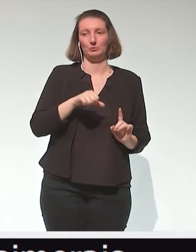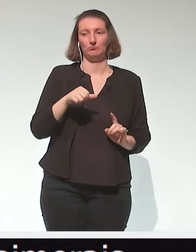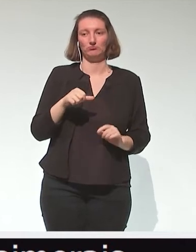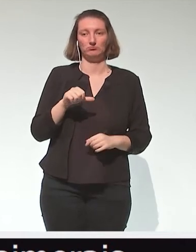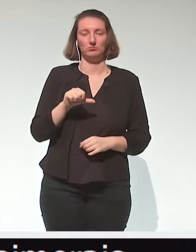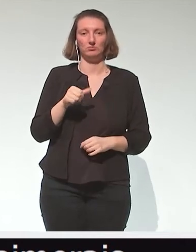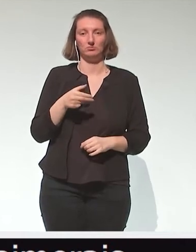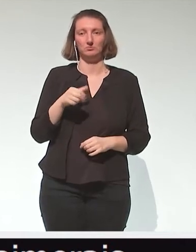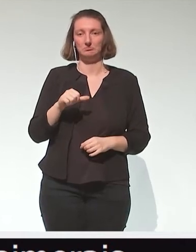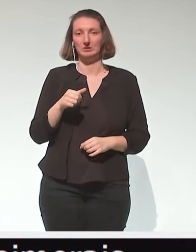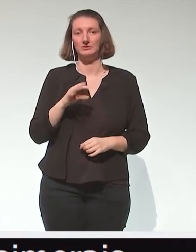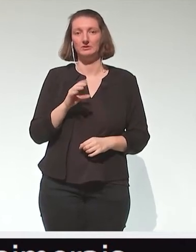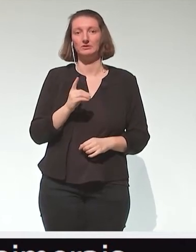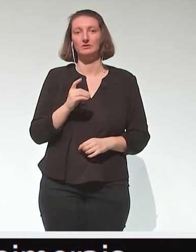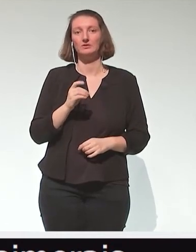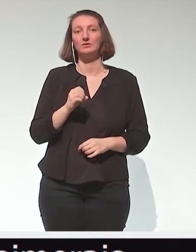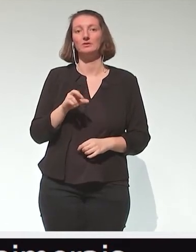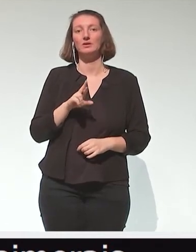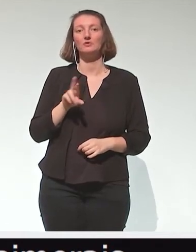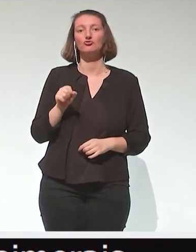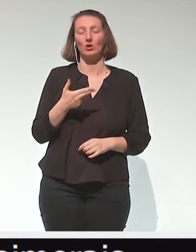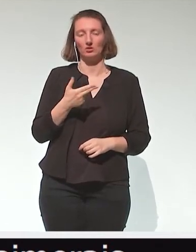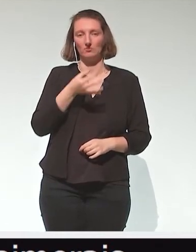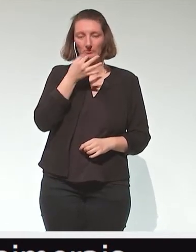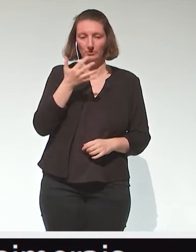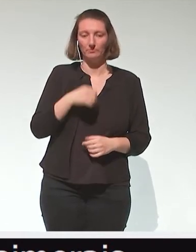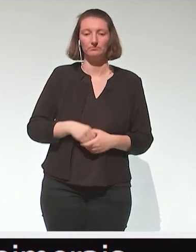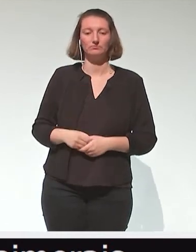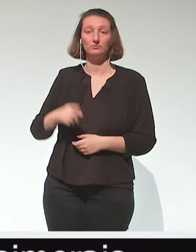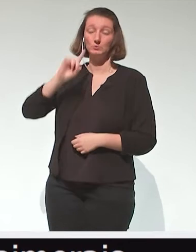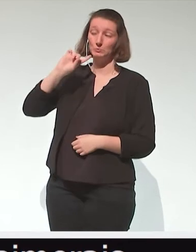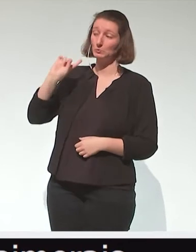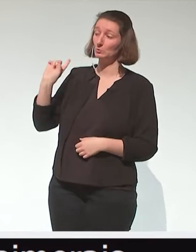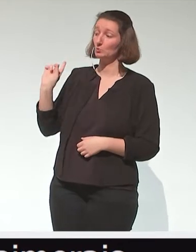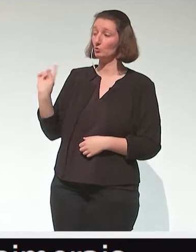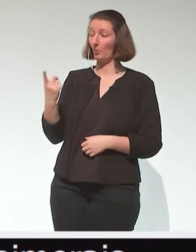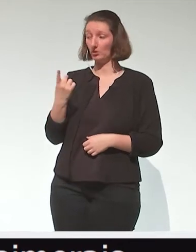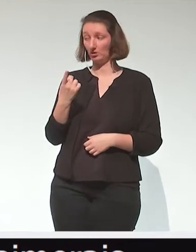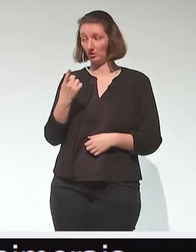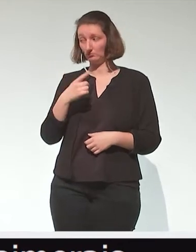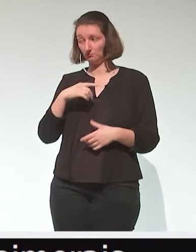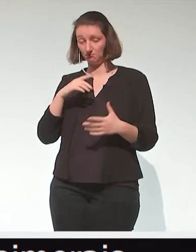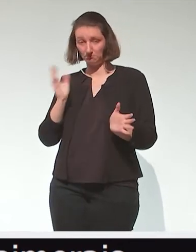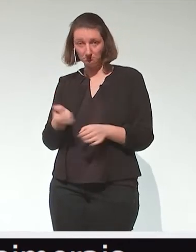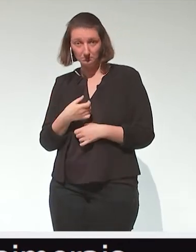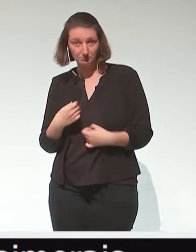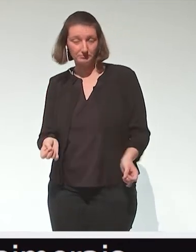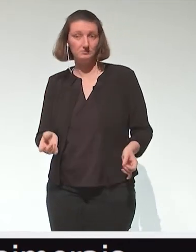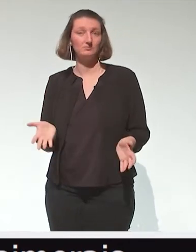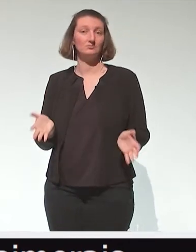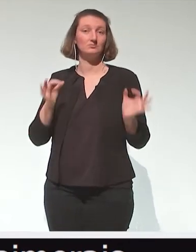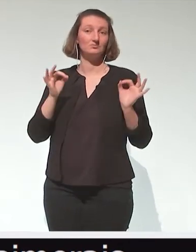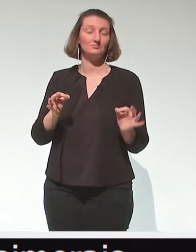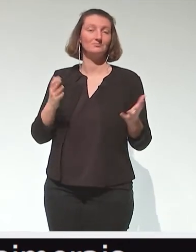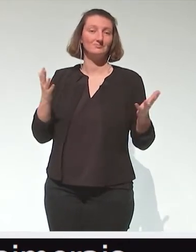same results if you give the same instruments, which means that every one of